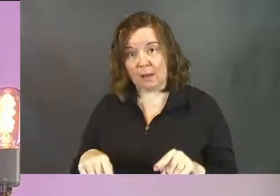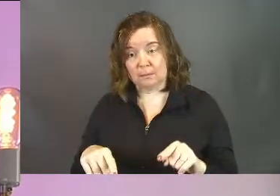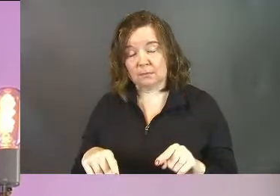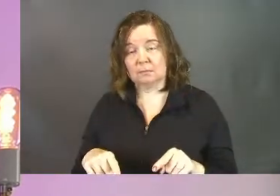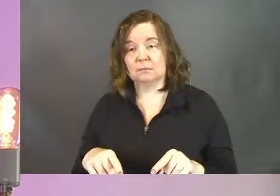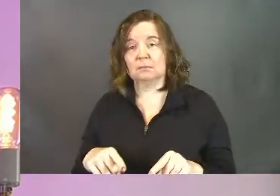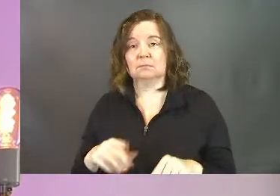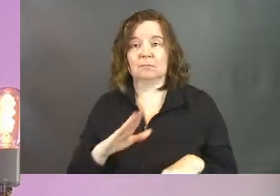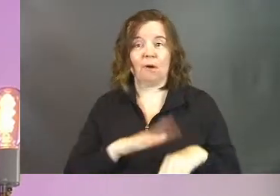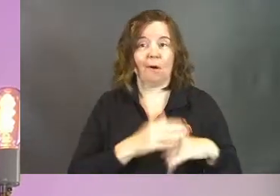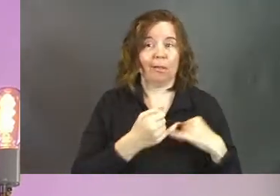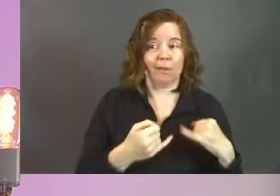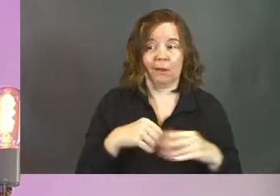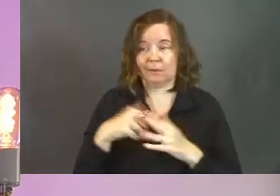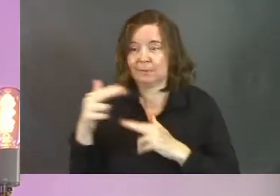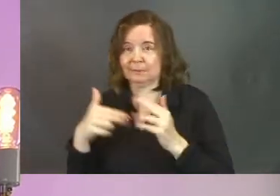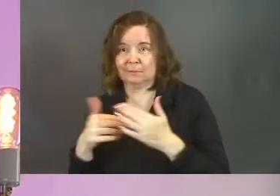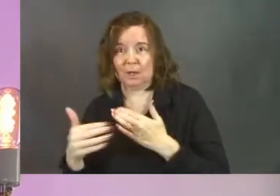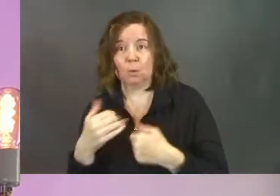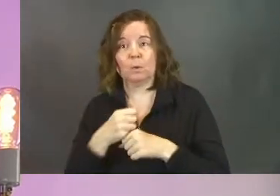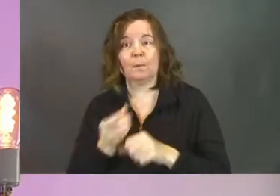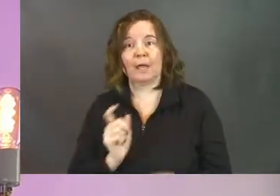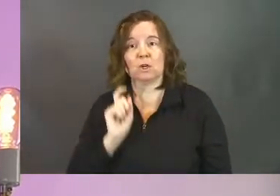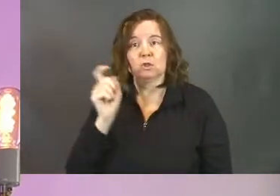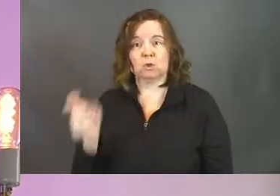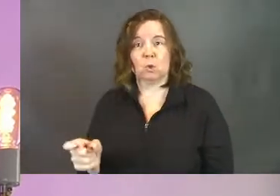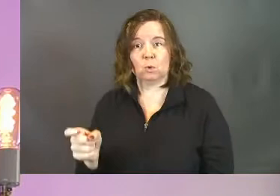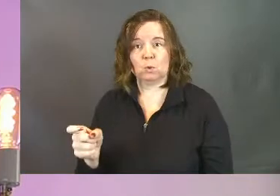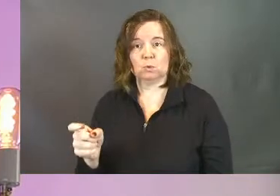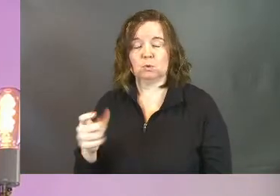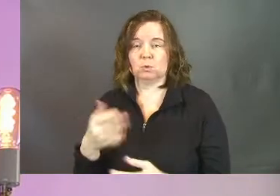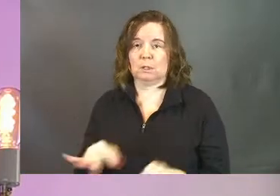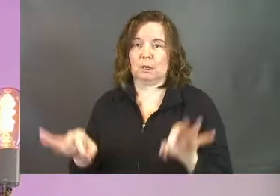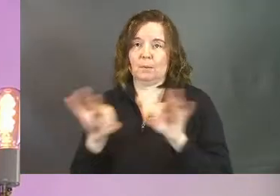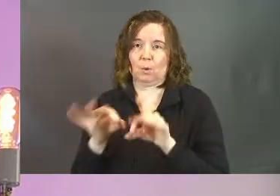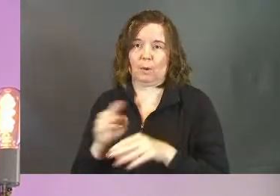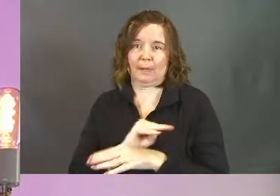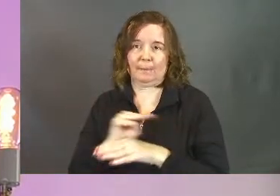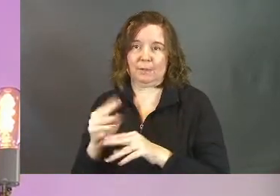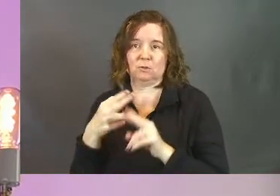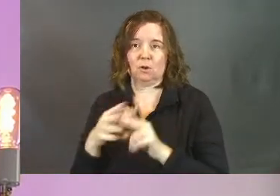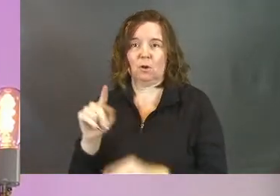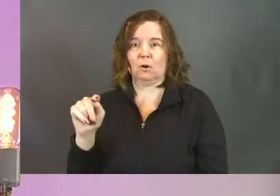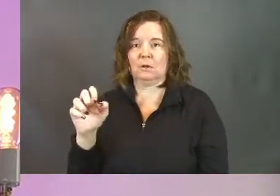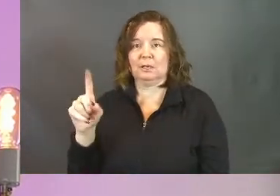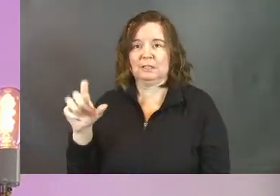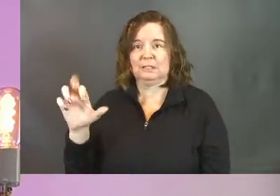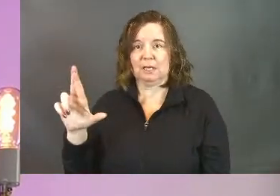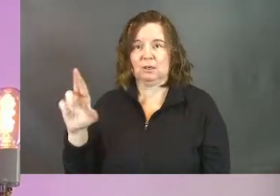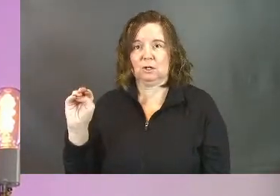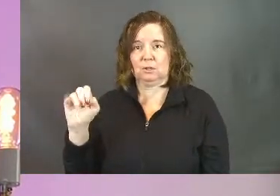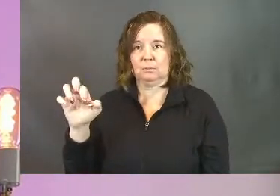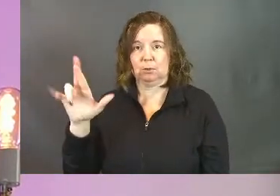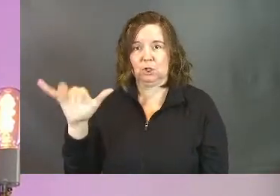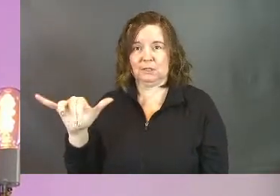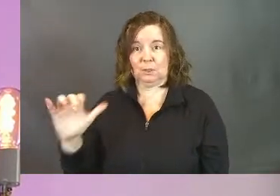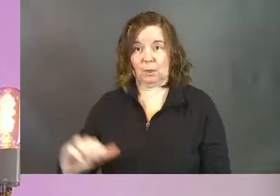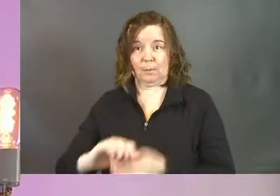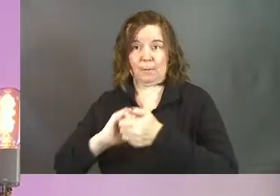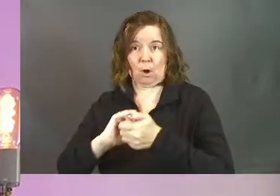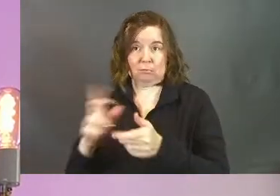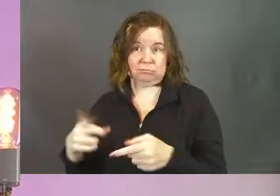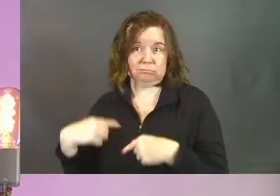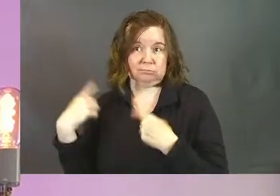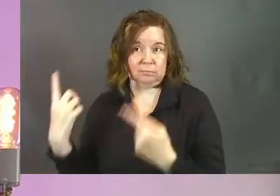paper or online, we are going to make a donation to a really important ministry. It's called Tender Mercies. We've been partnering with them for a while